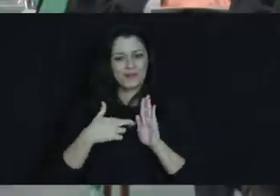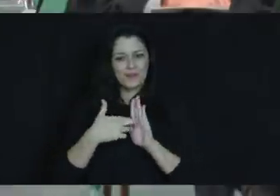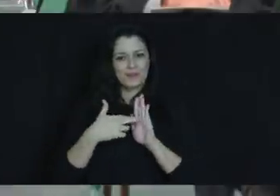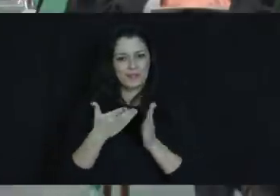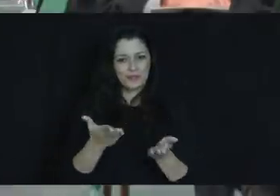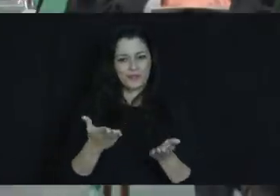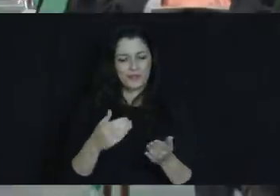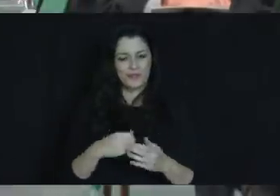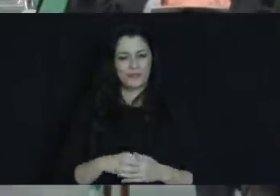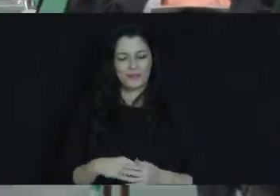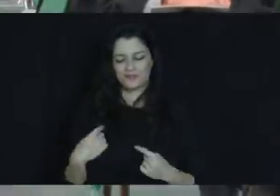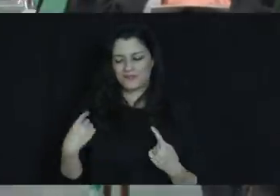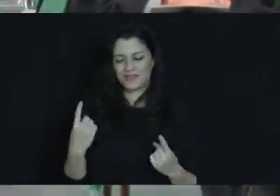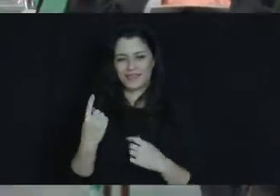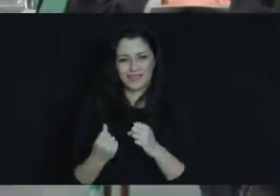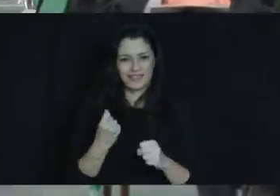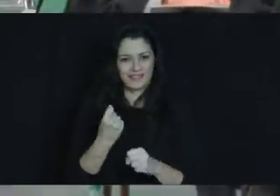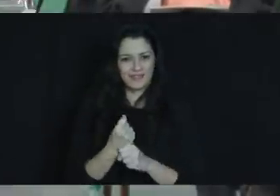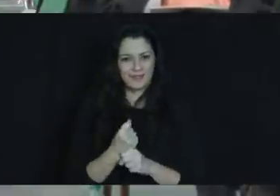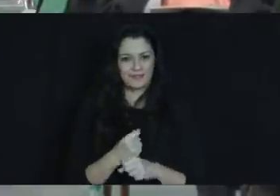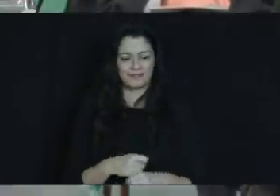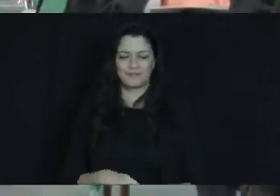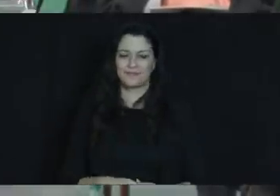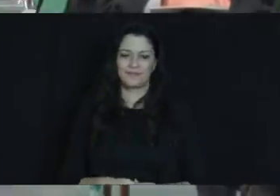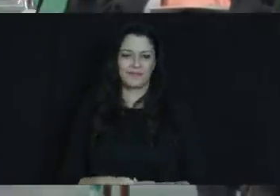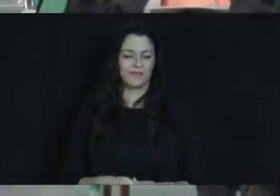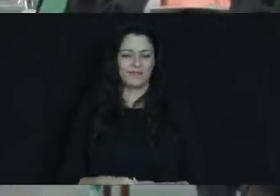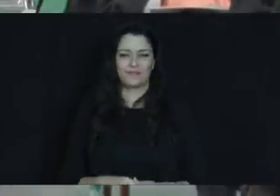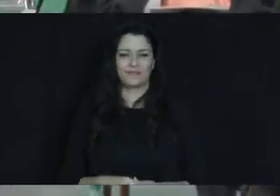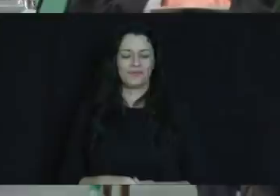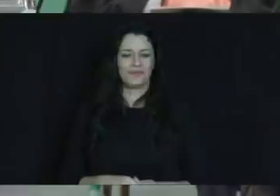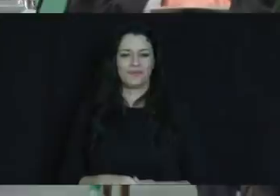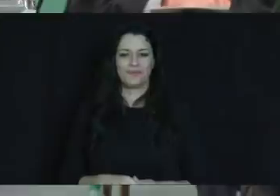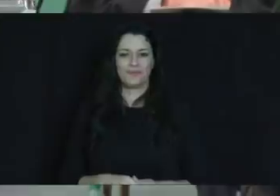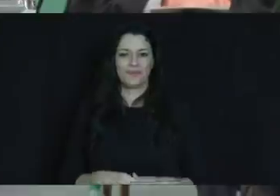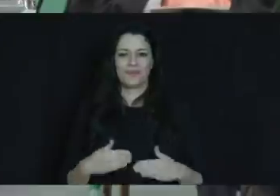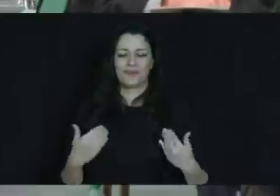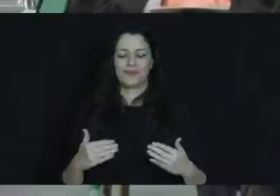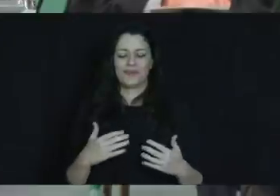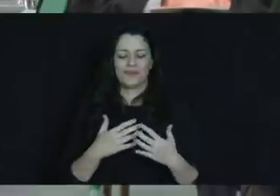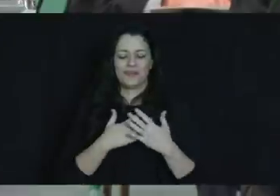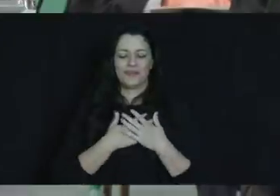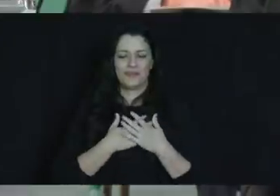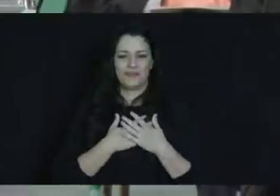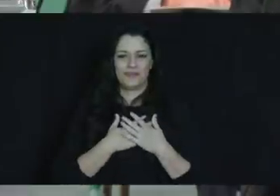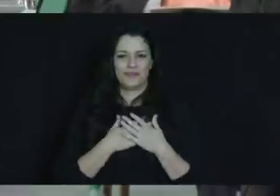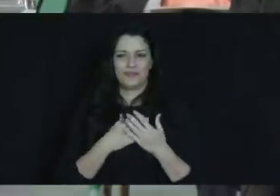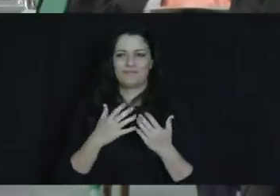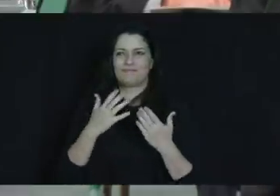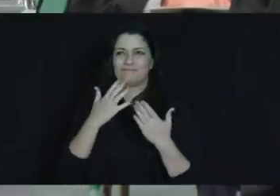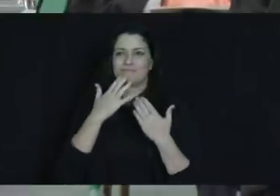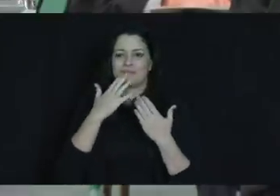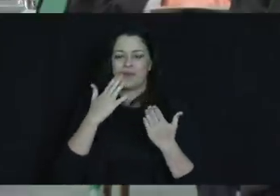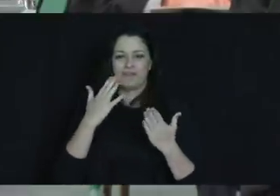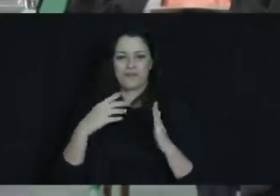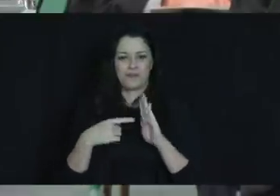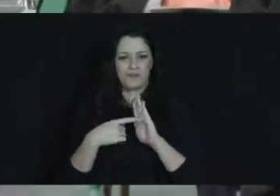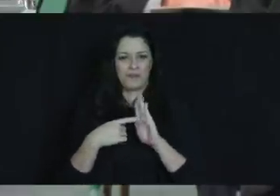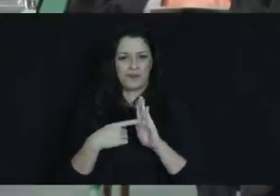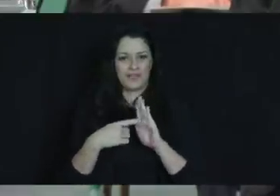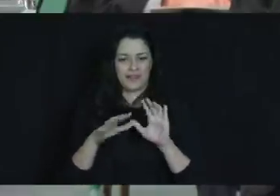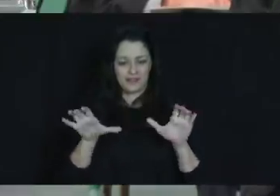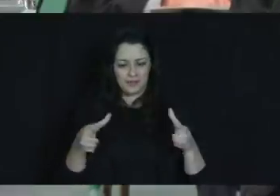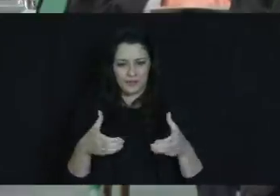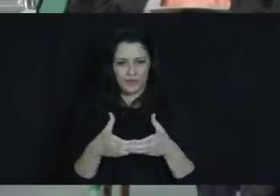be more grateful to have represented a student body that is filled with so much passion for change and a deep drive to make the world a